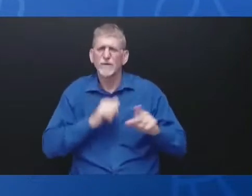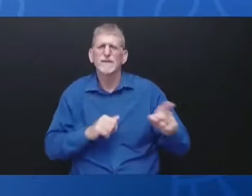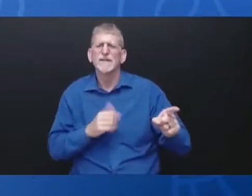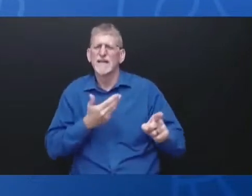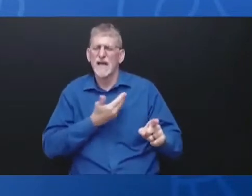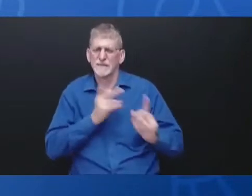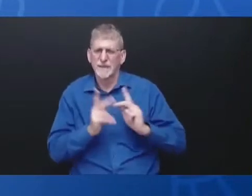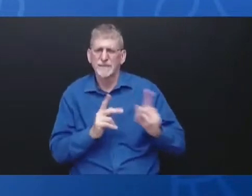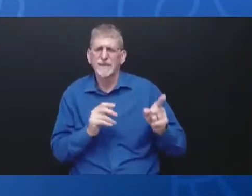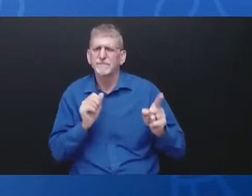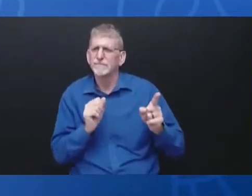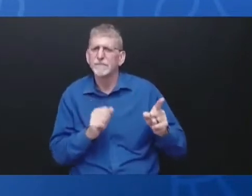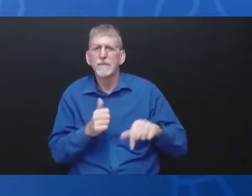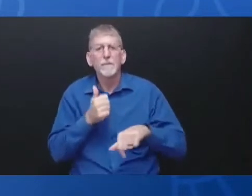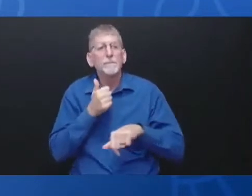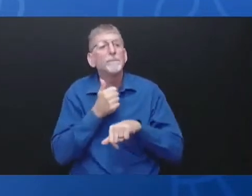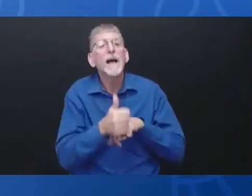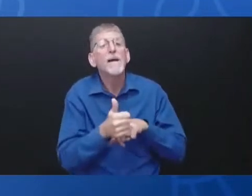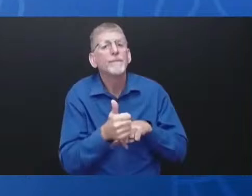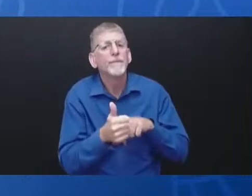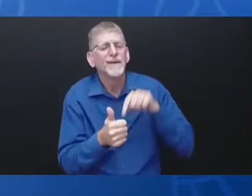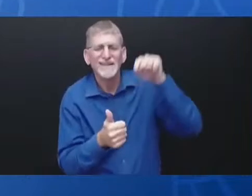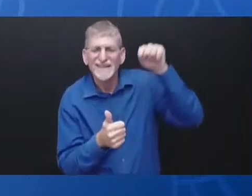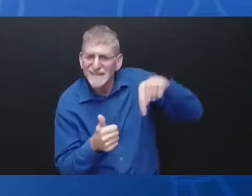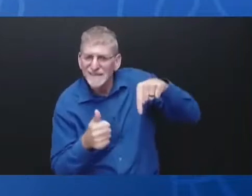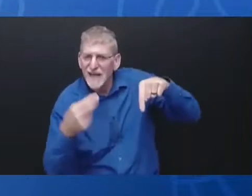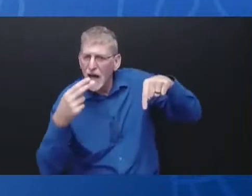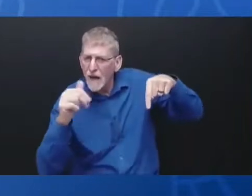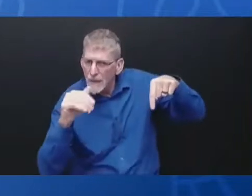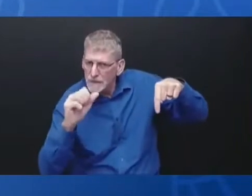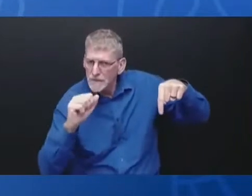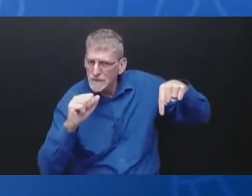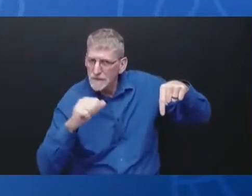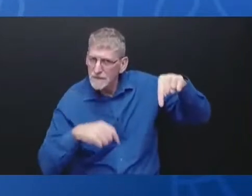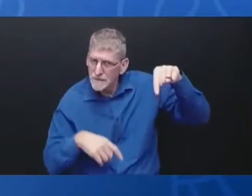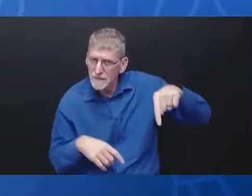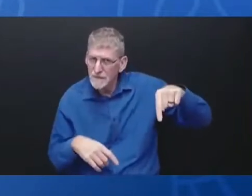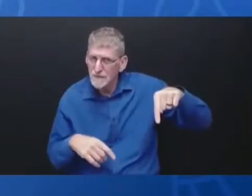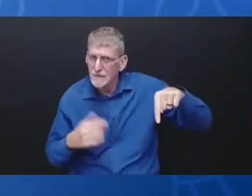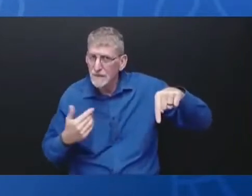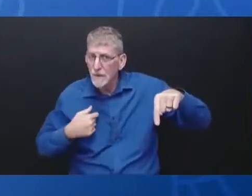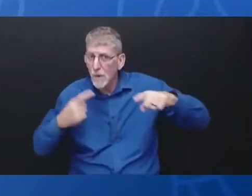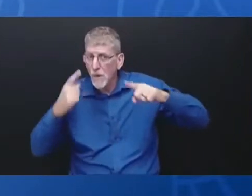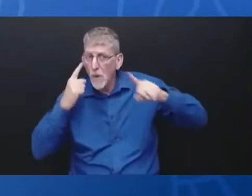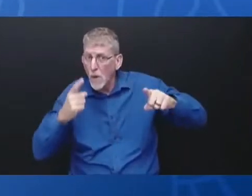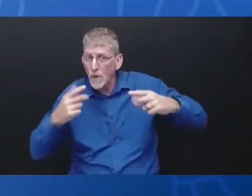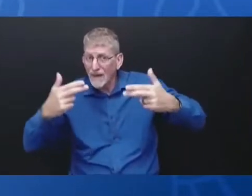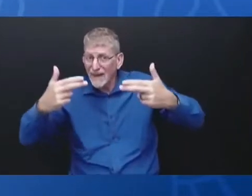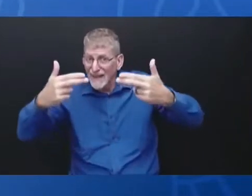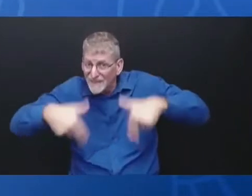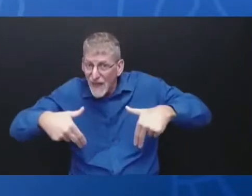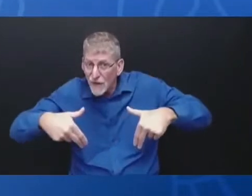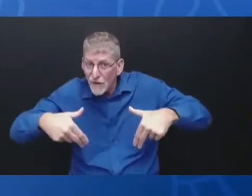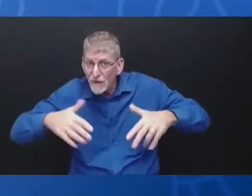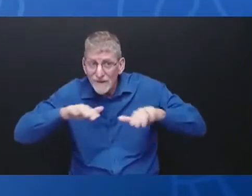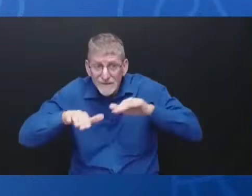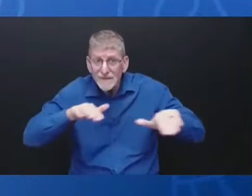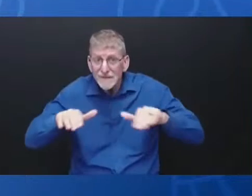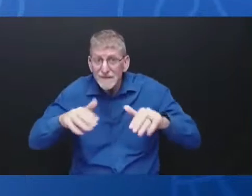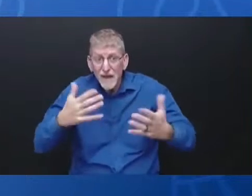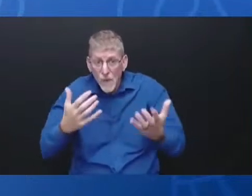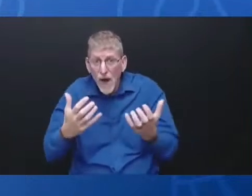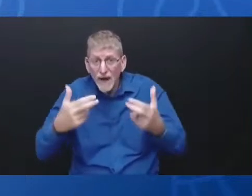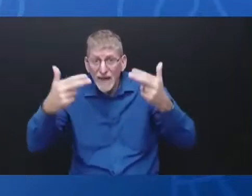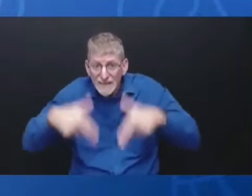that within the ceasefire, and why we fight for the ceasefire and want it to continue is, in fact, to make